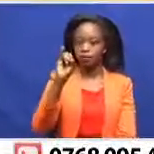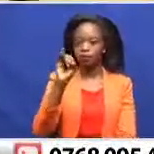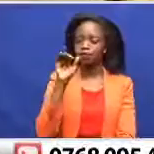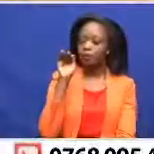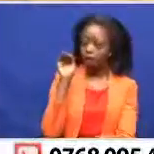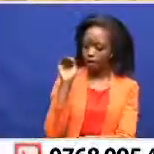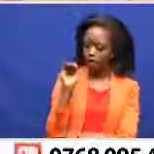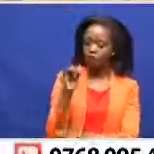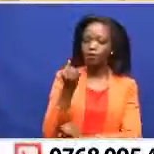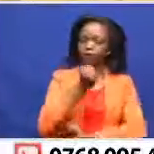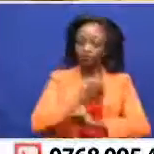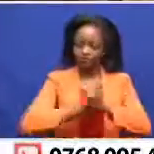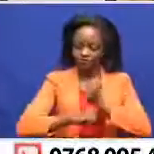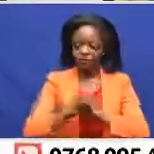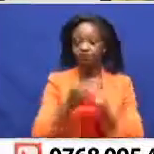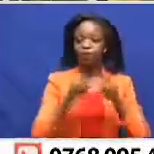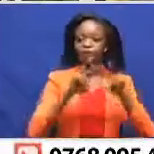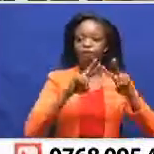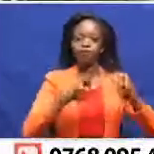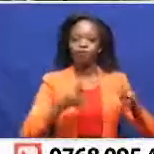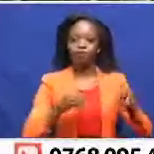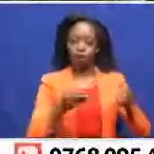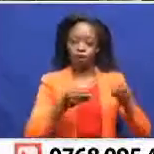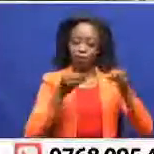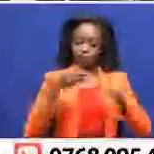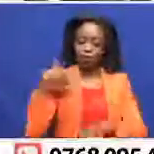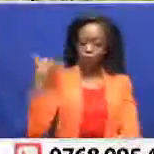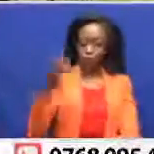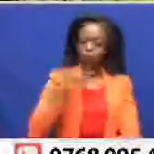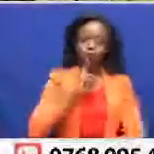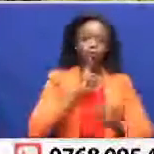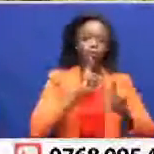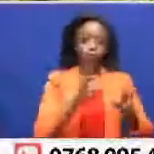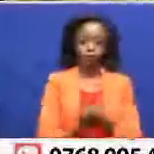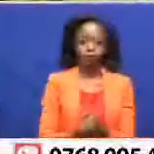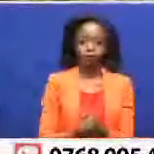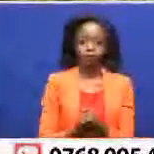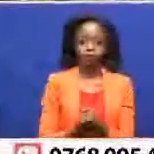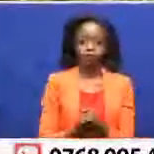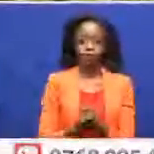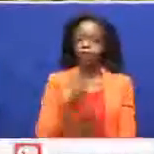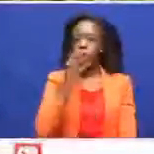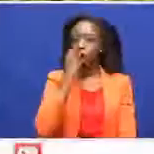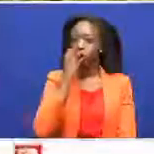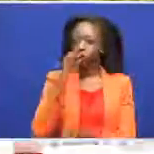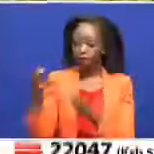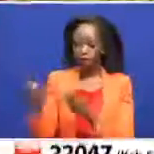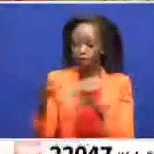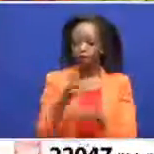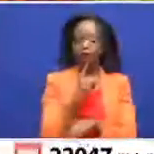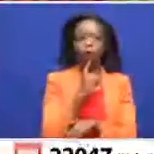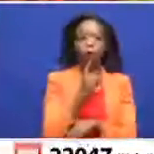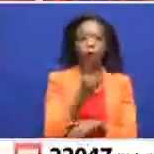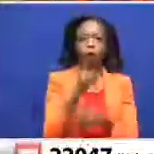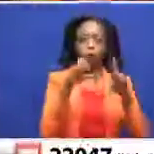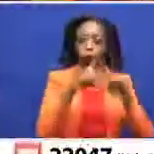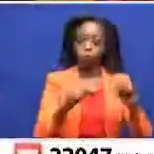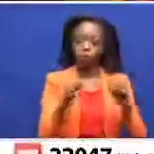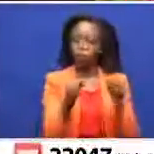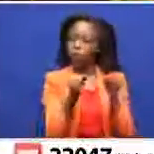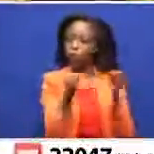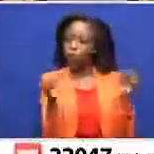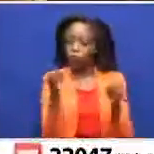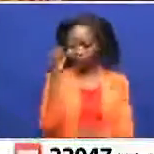to take up the matter and give daily progress updates. This as the ODM party issued a statement criticizing